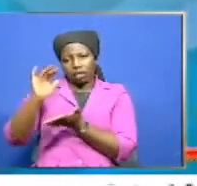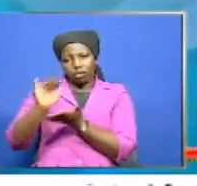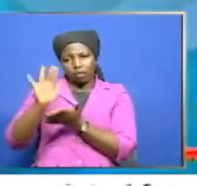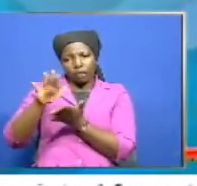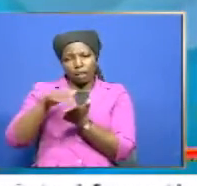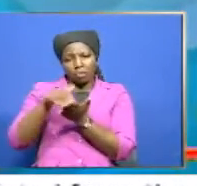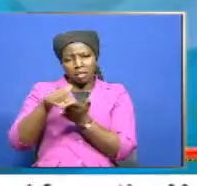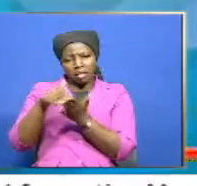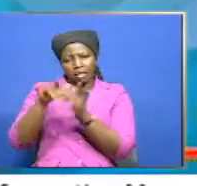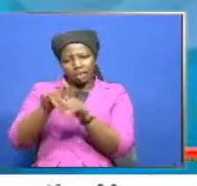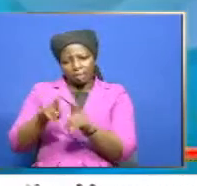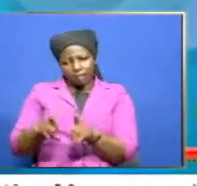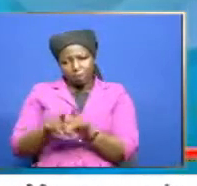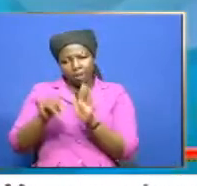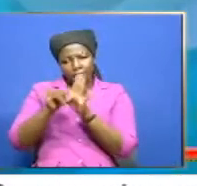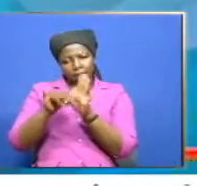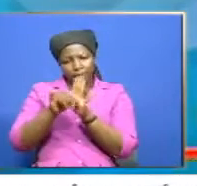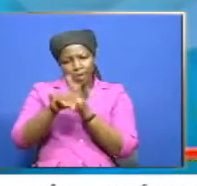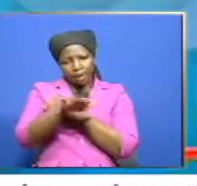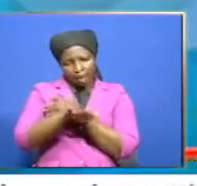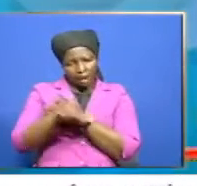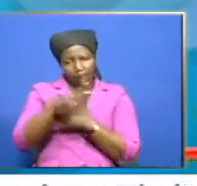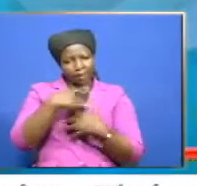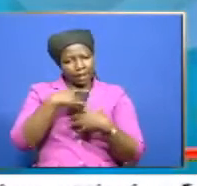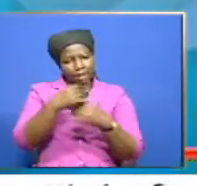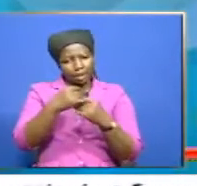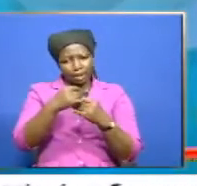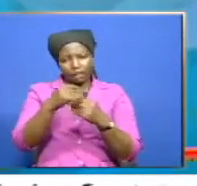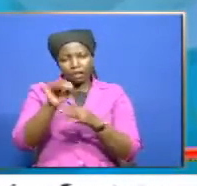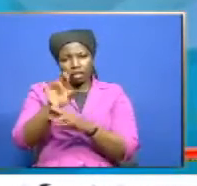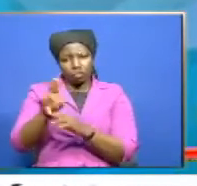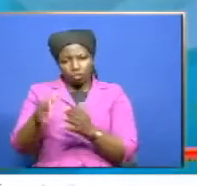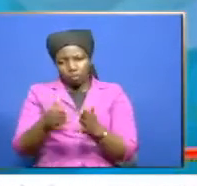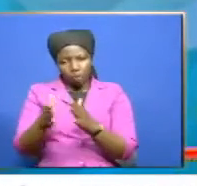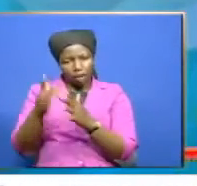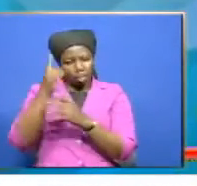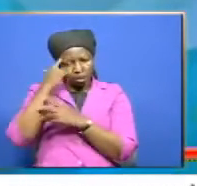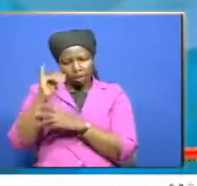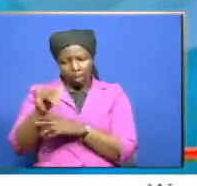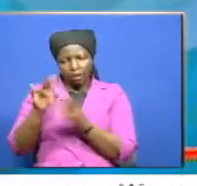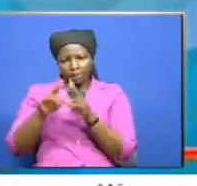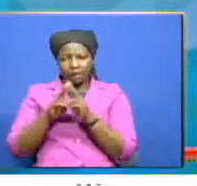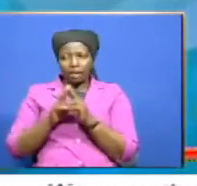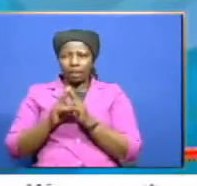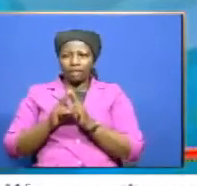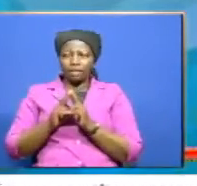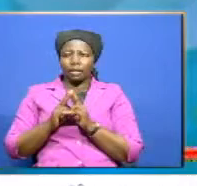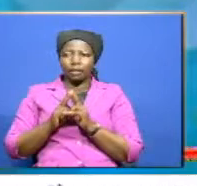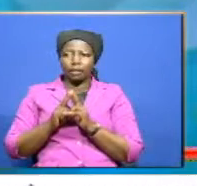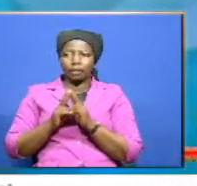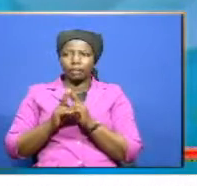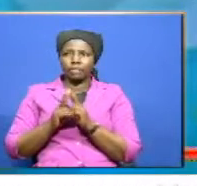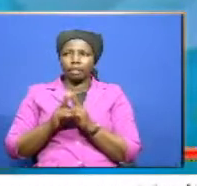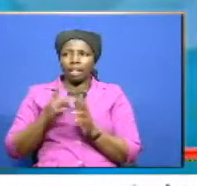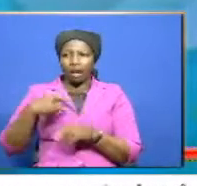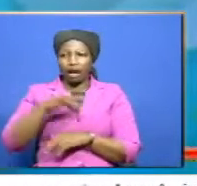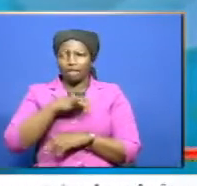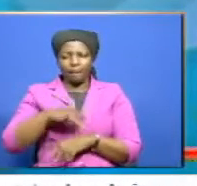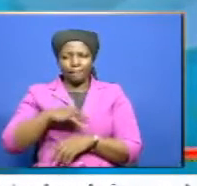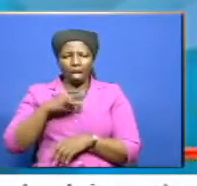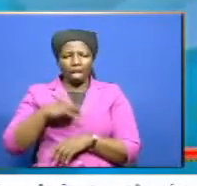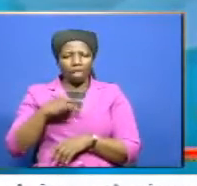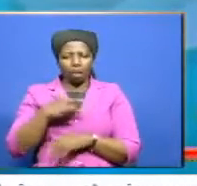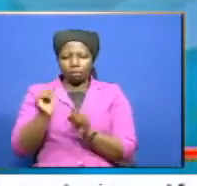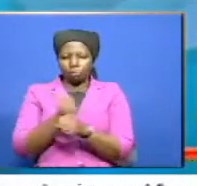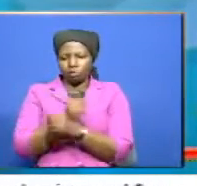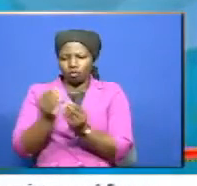weaknesses and identify areas in which they can take the opportunities. So I think that one they were very we fell short, unable to counter